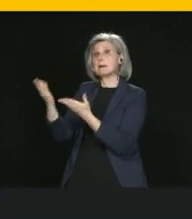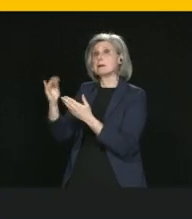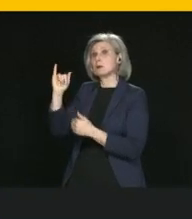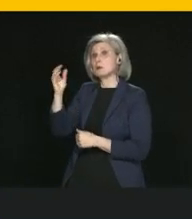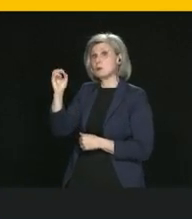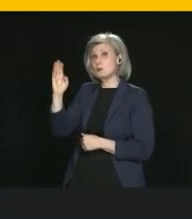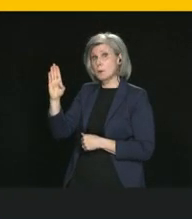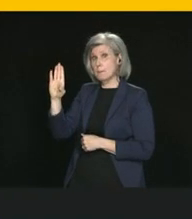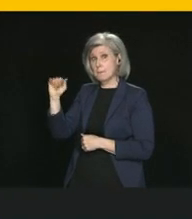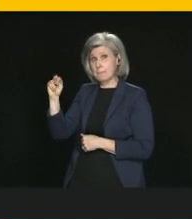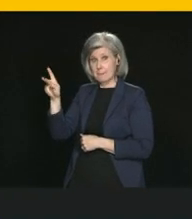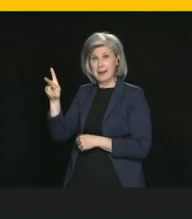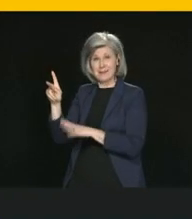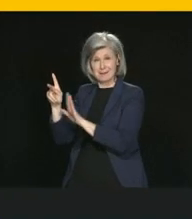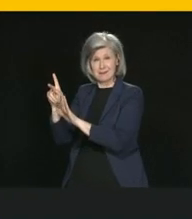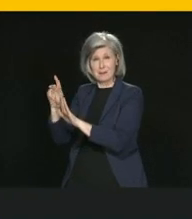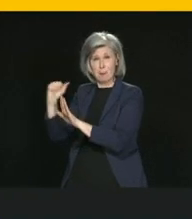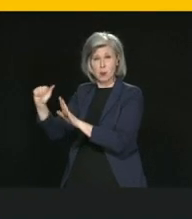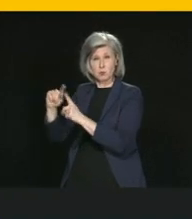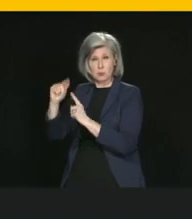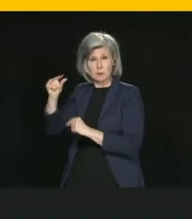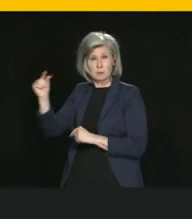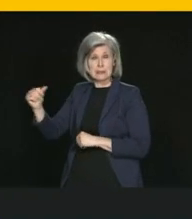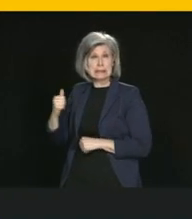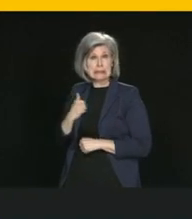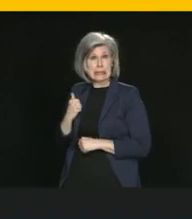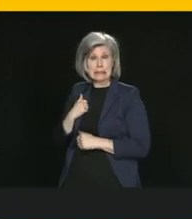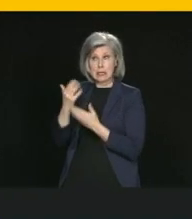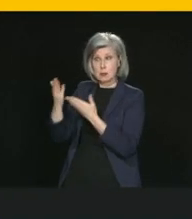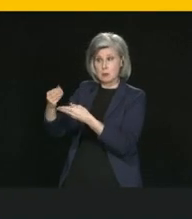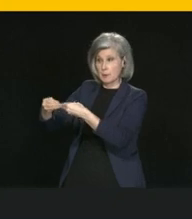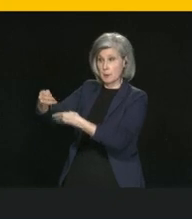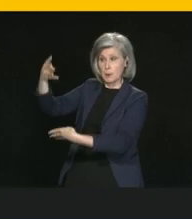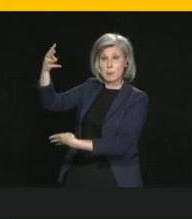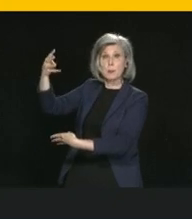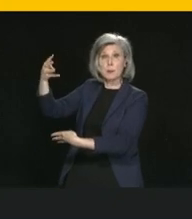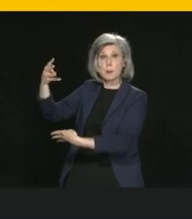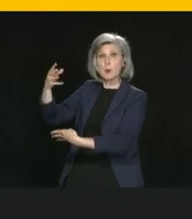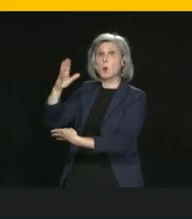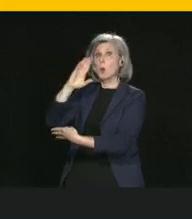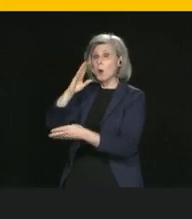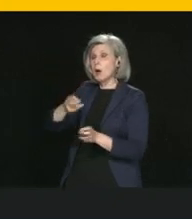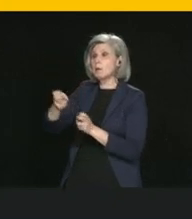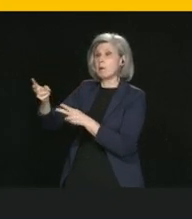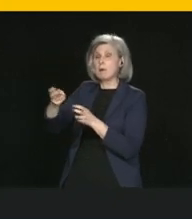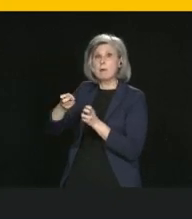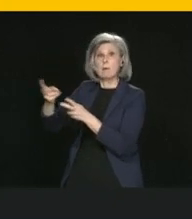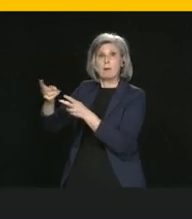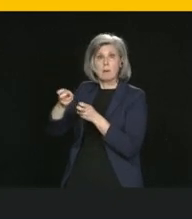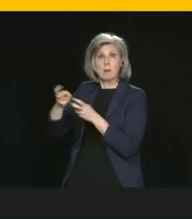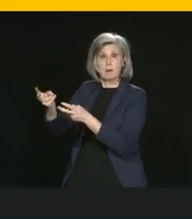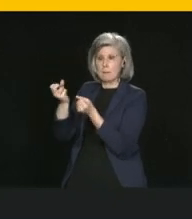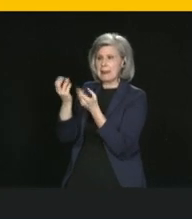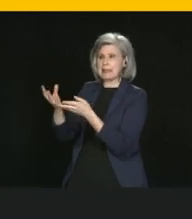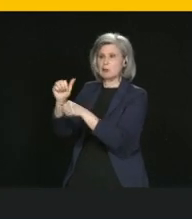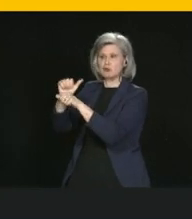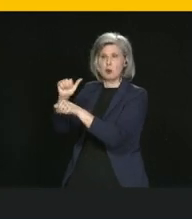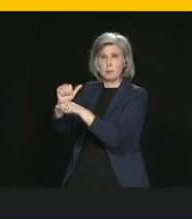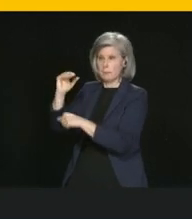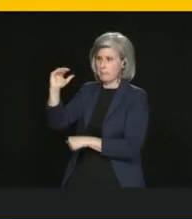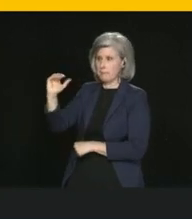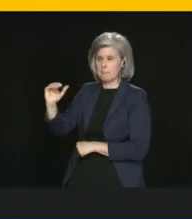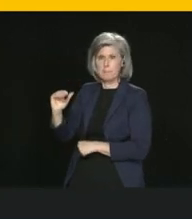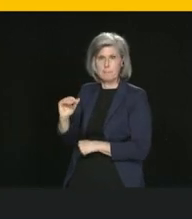the increasing number of jobs showing up in the next few weeks, can be matched with certain available workers. So